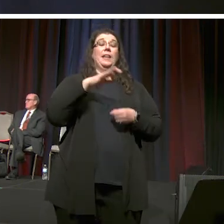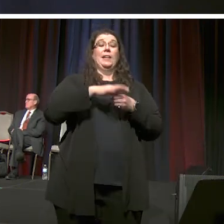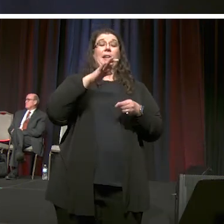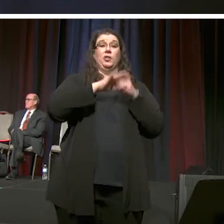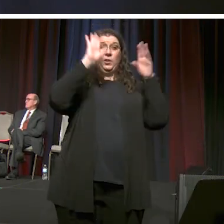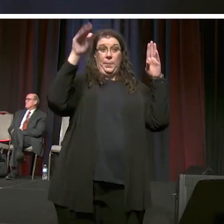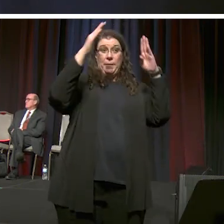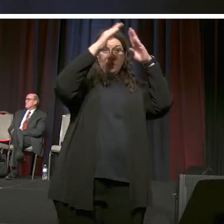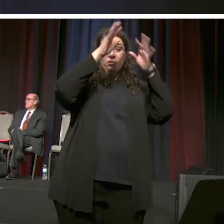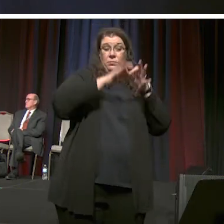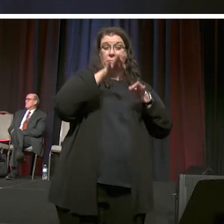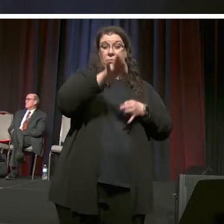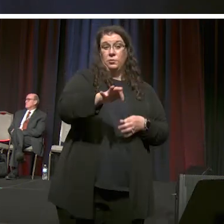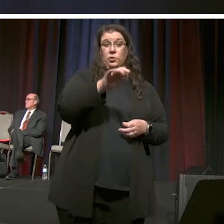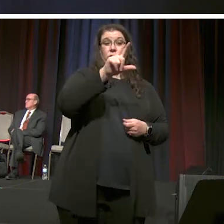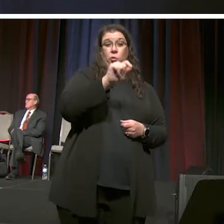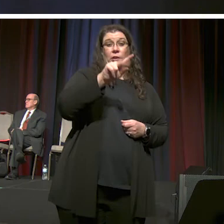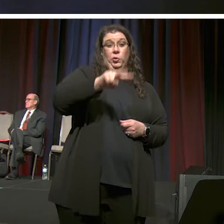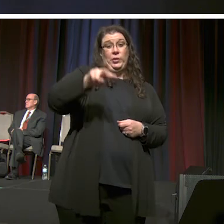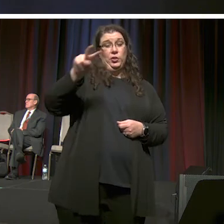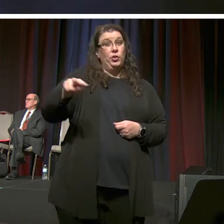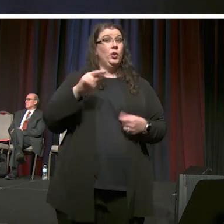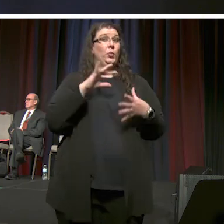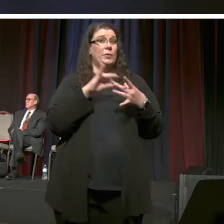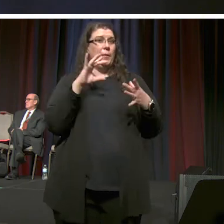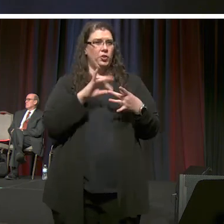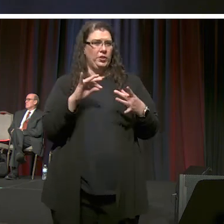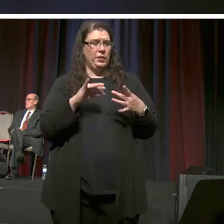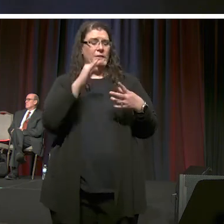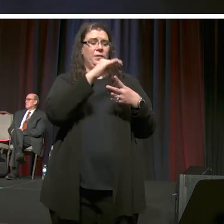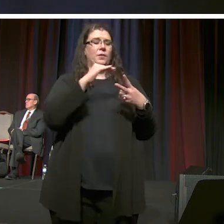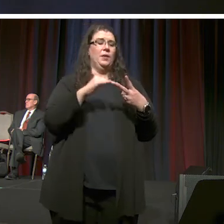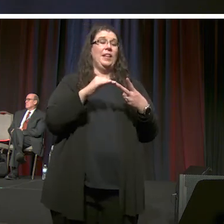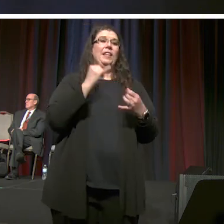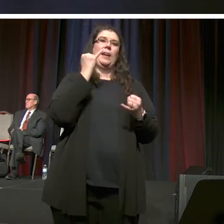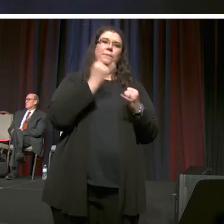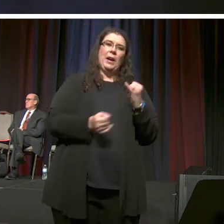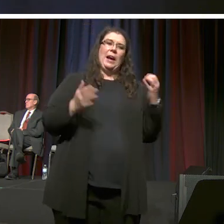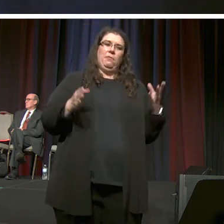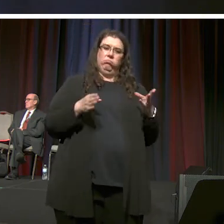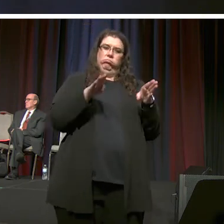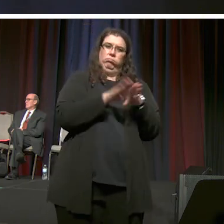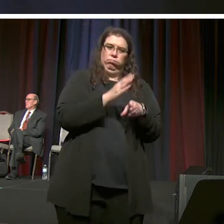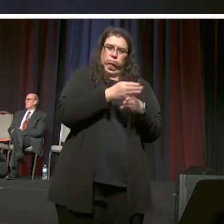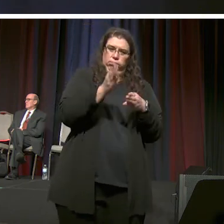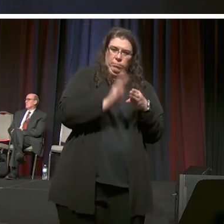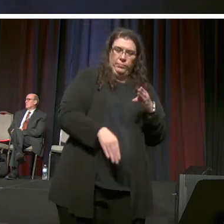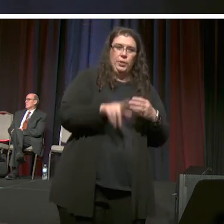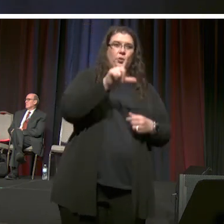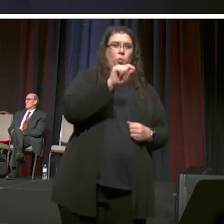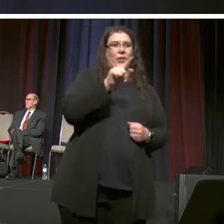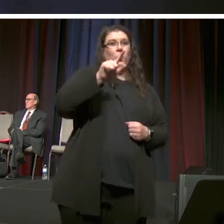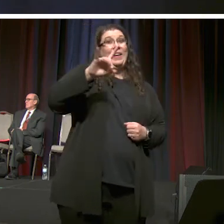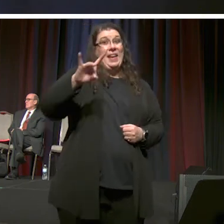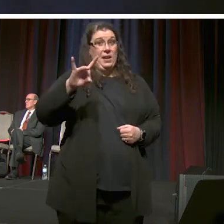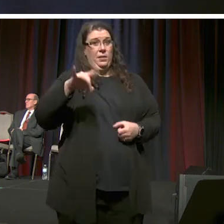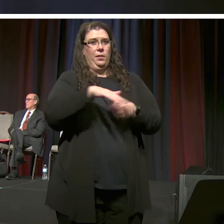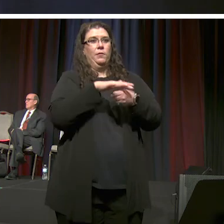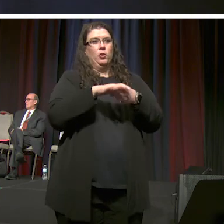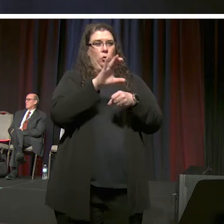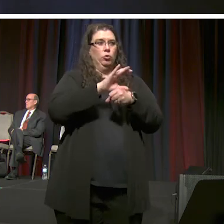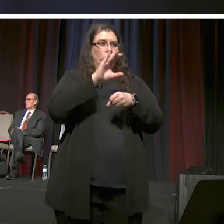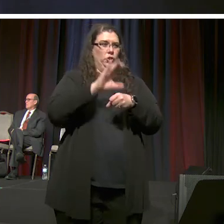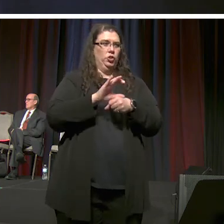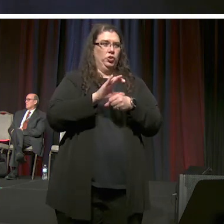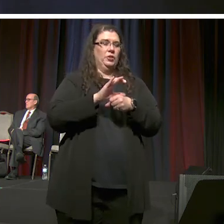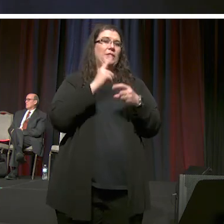till 2022, and then a final closure date of 2028 for local churches to